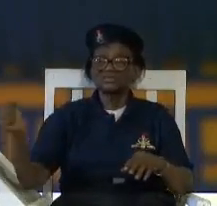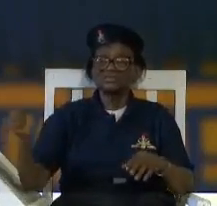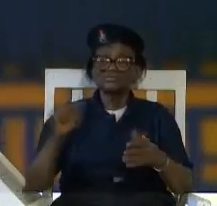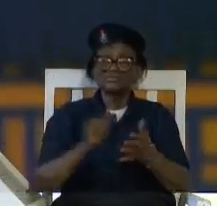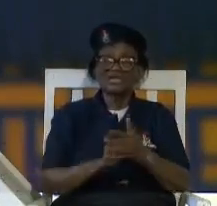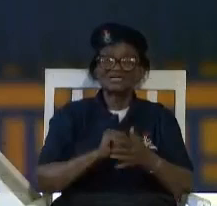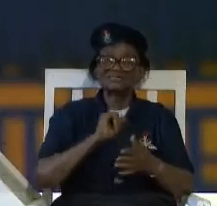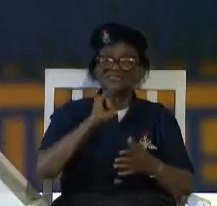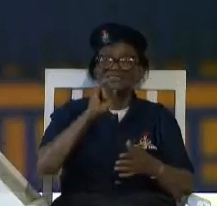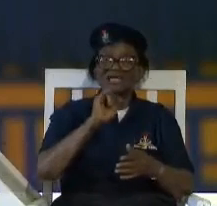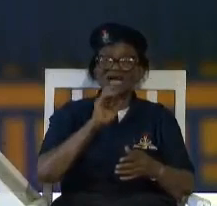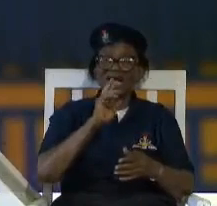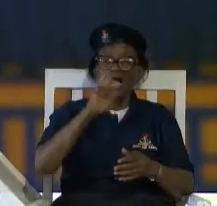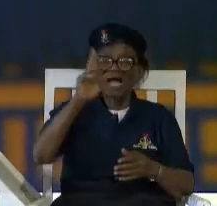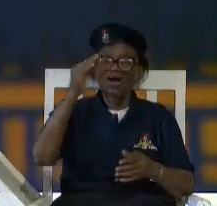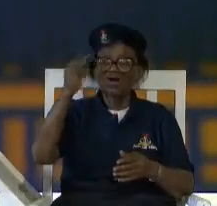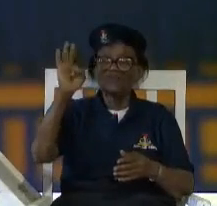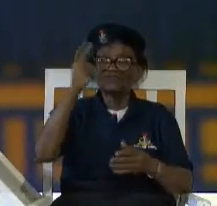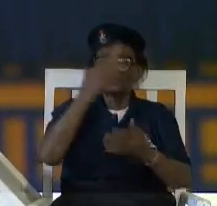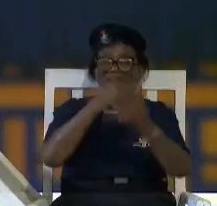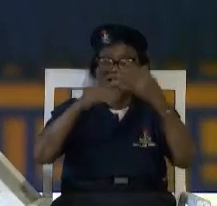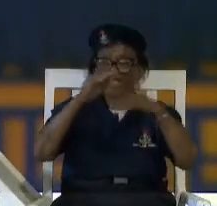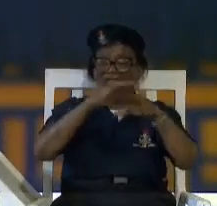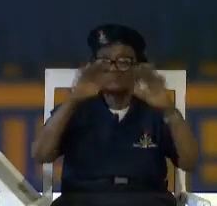that are of heaven,